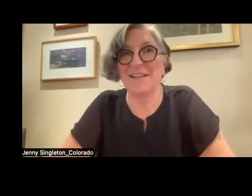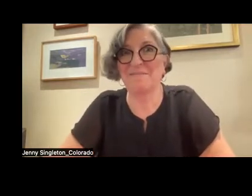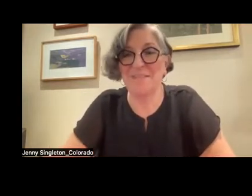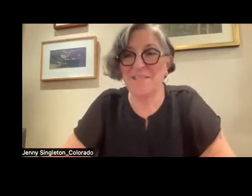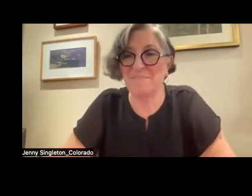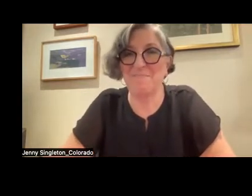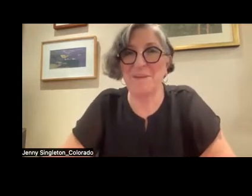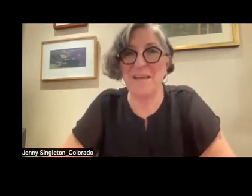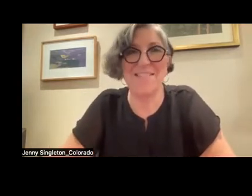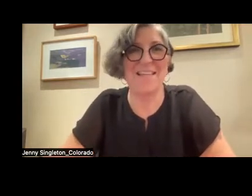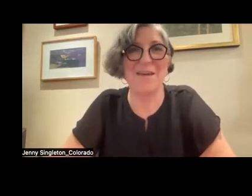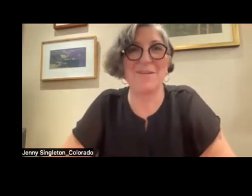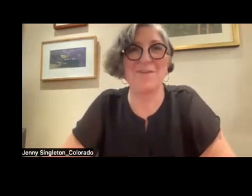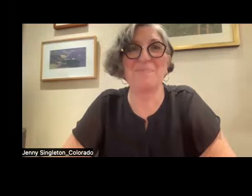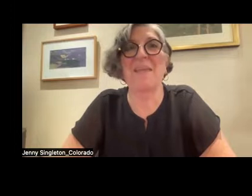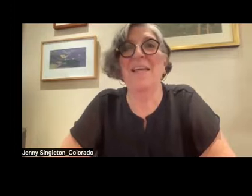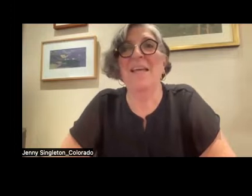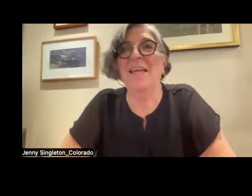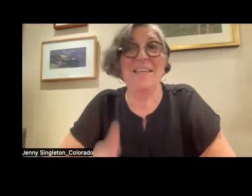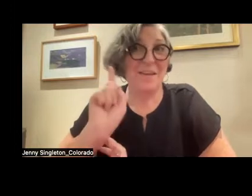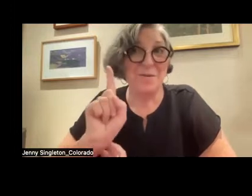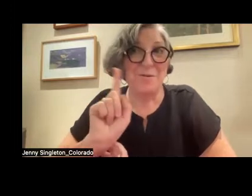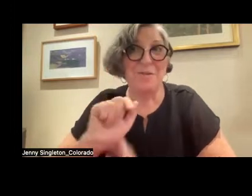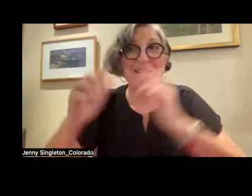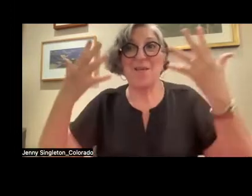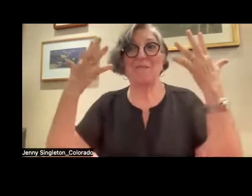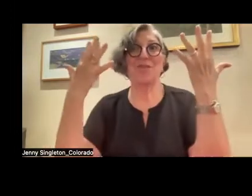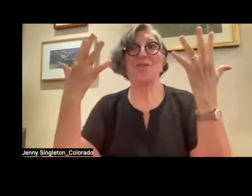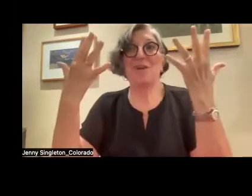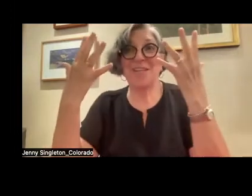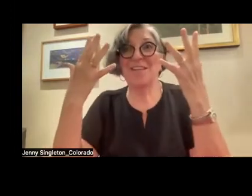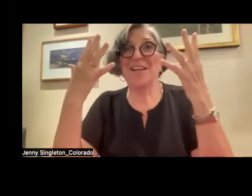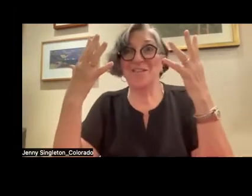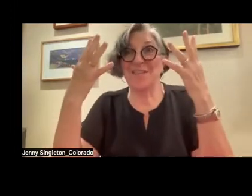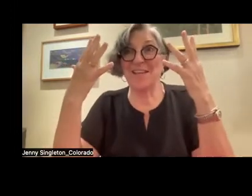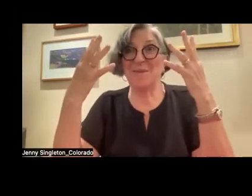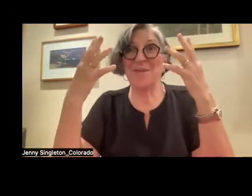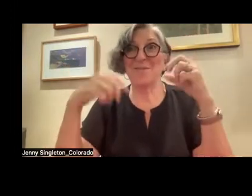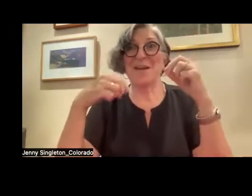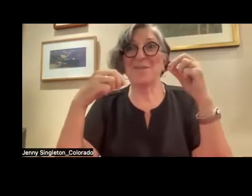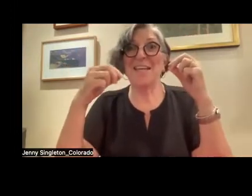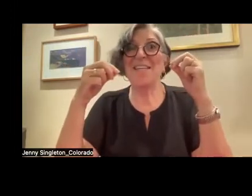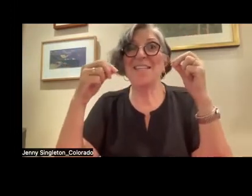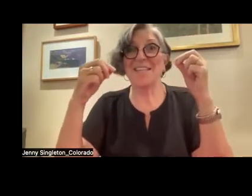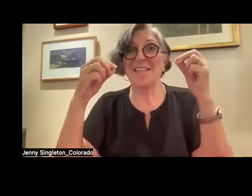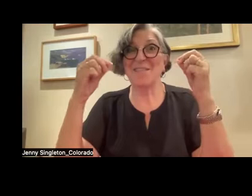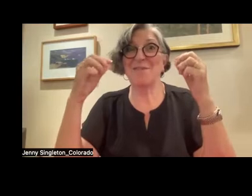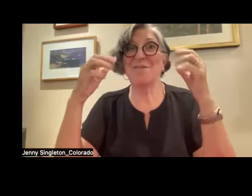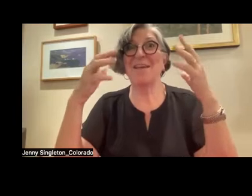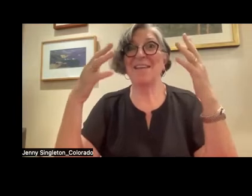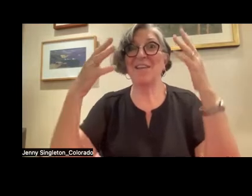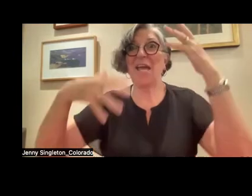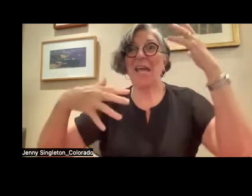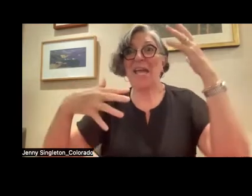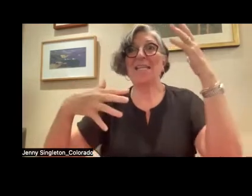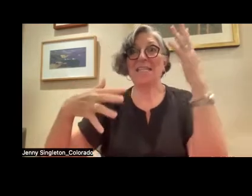It's an amazing language. The other cool thing is that you have two articulators that can be used simultaneously. So you